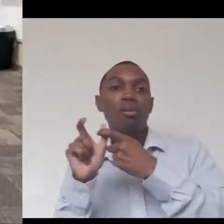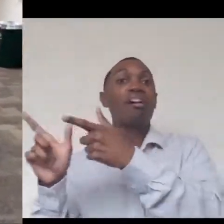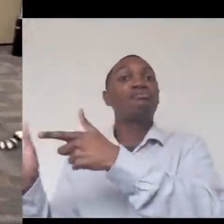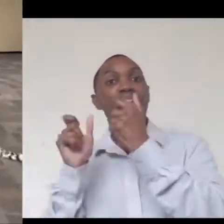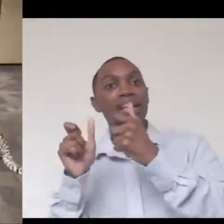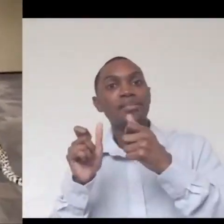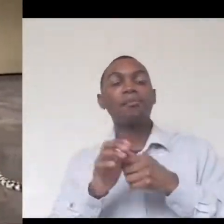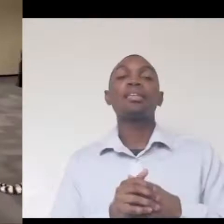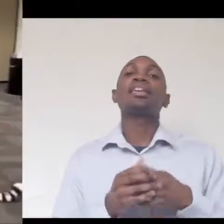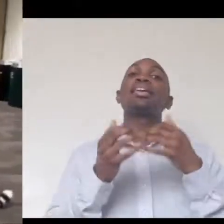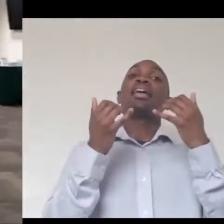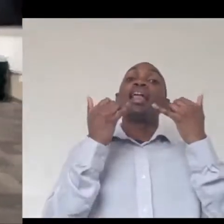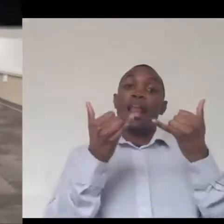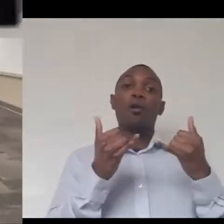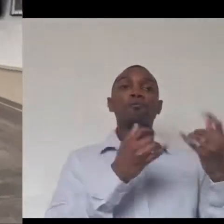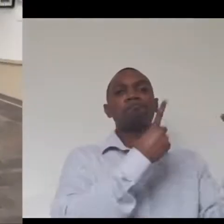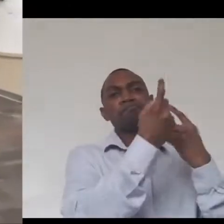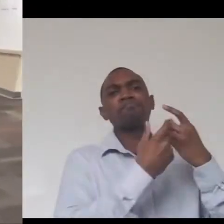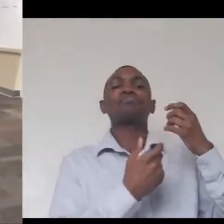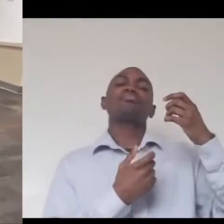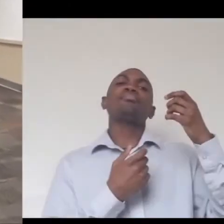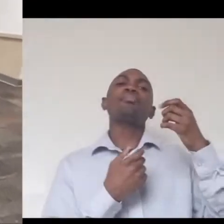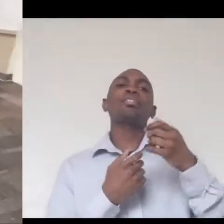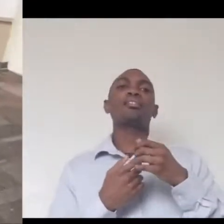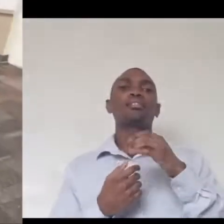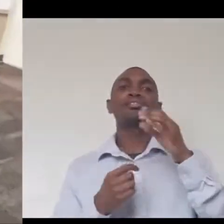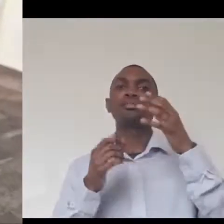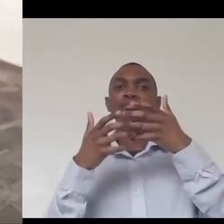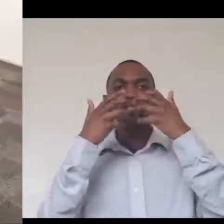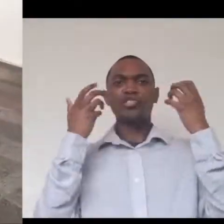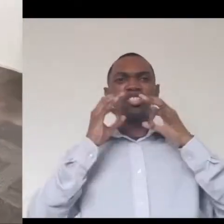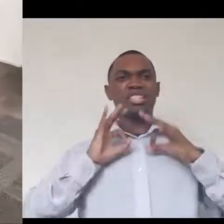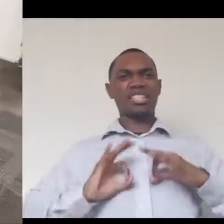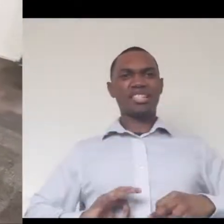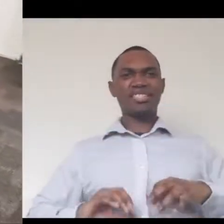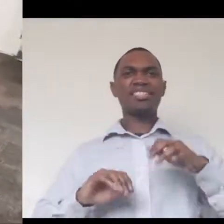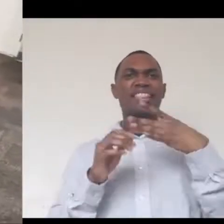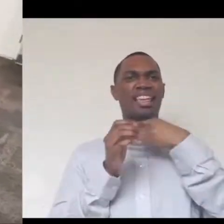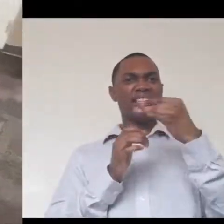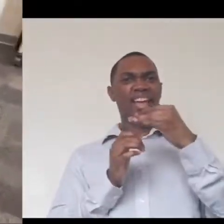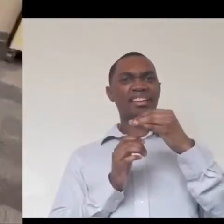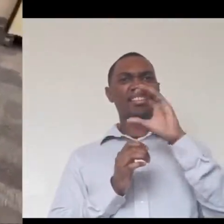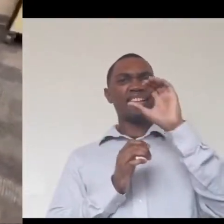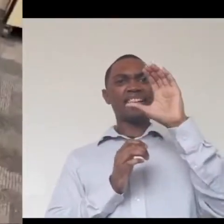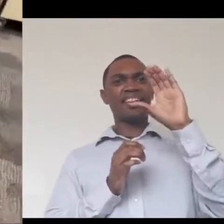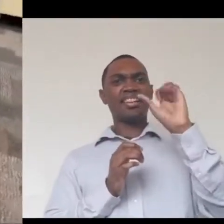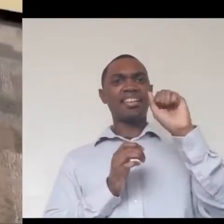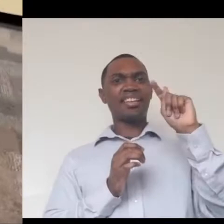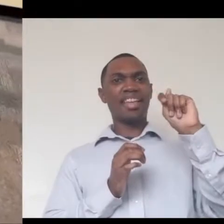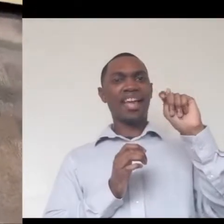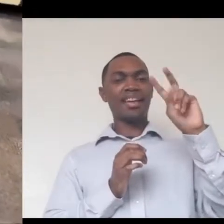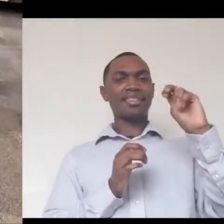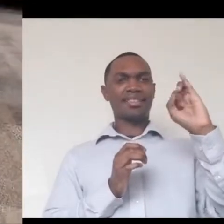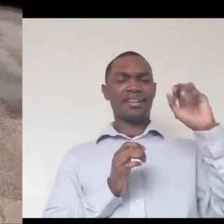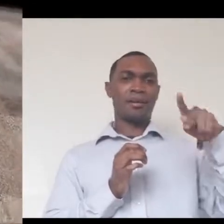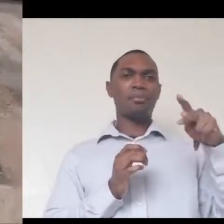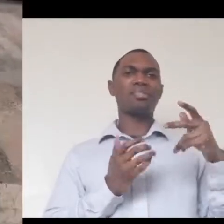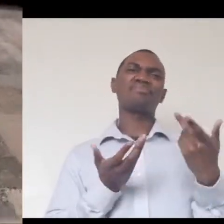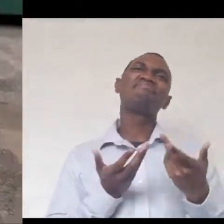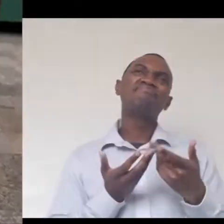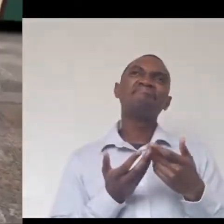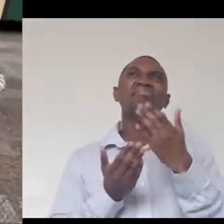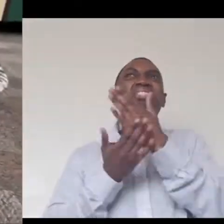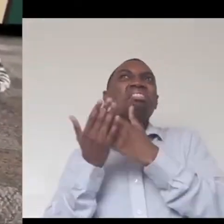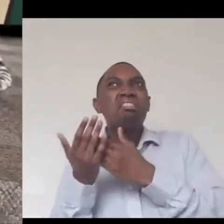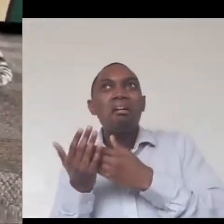cheetahs like catnip? You know, some of them, but most of our cheetahs are not too big of fans of it. I mean,